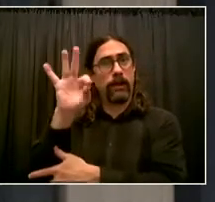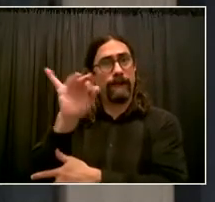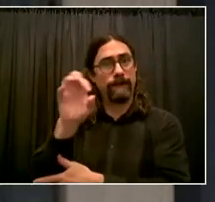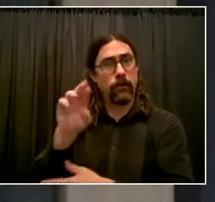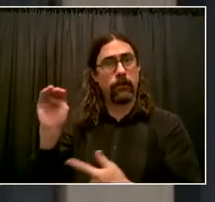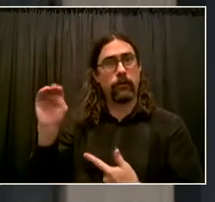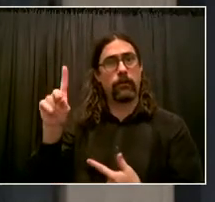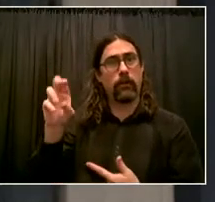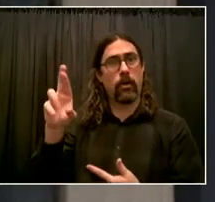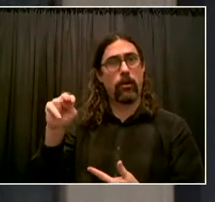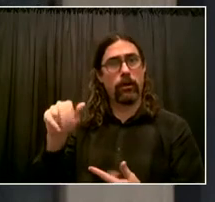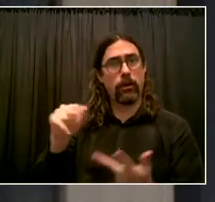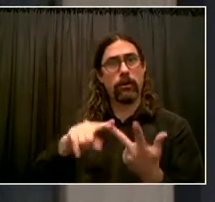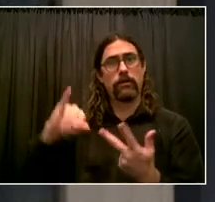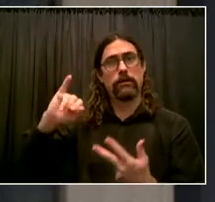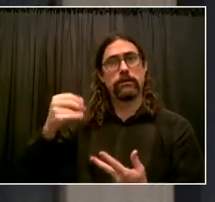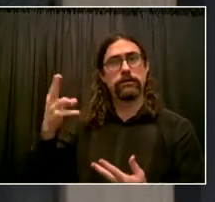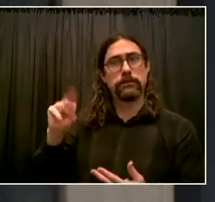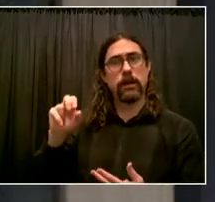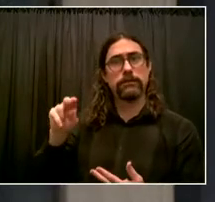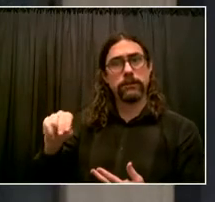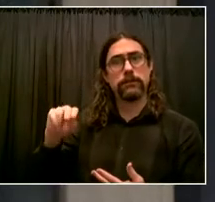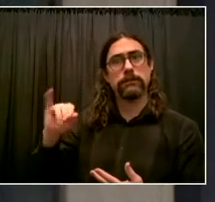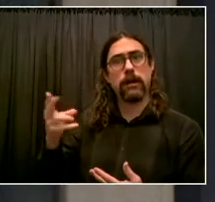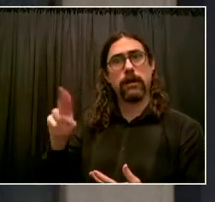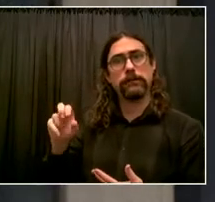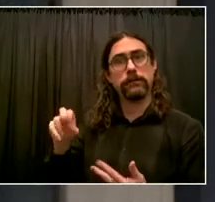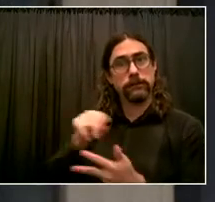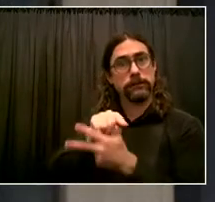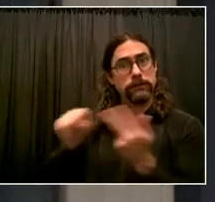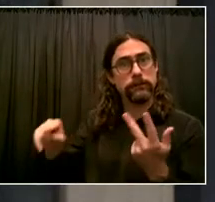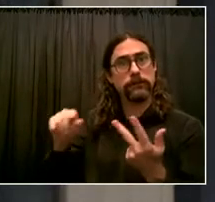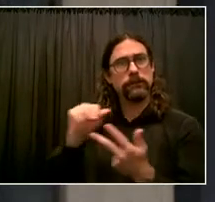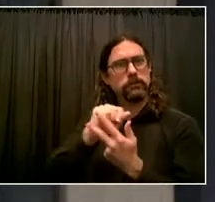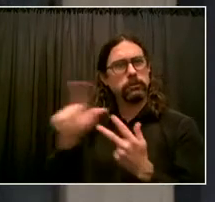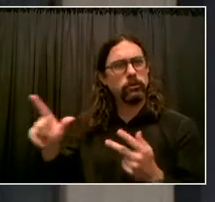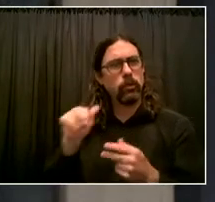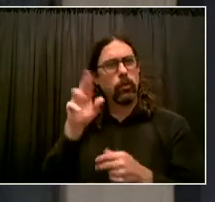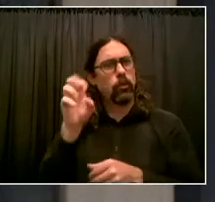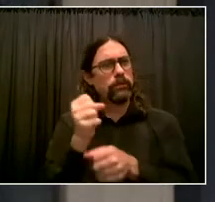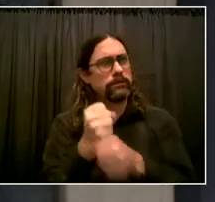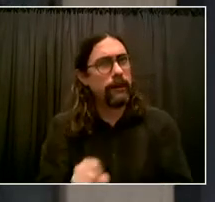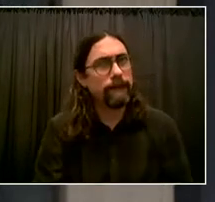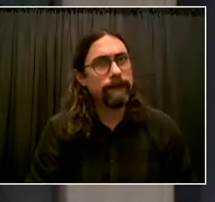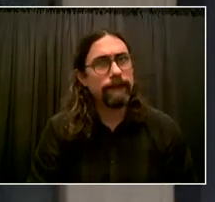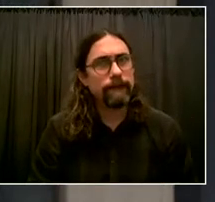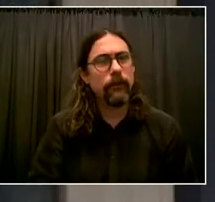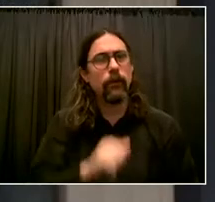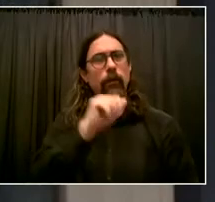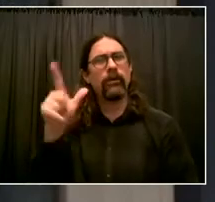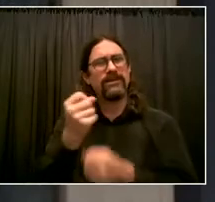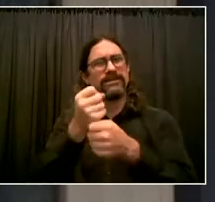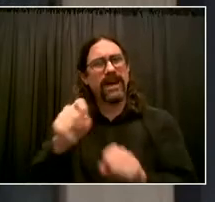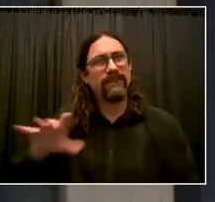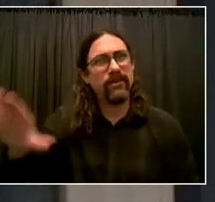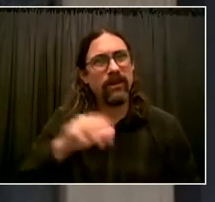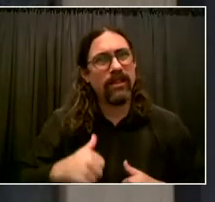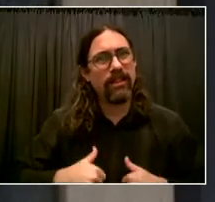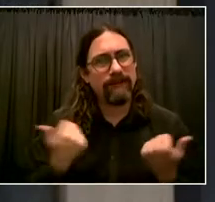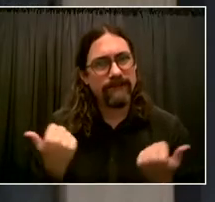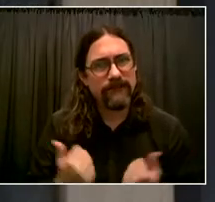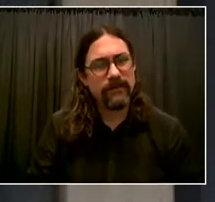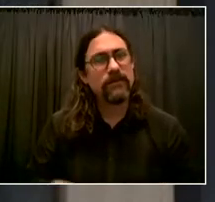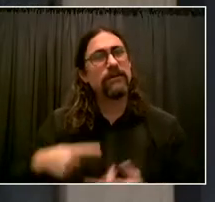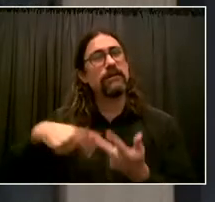preventing suffering. That's why getting more New Yorkers fully vaccinated remains our top priority. Second,